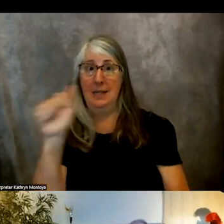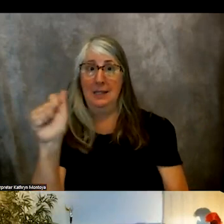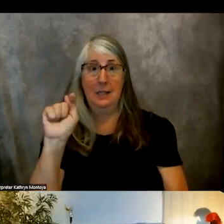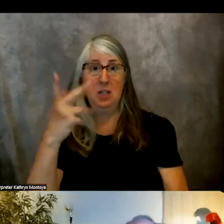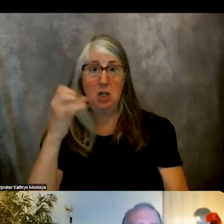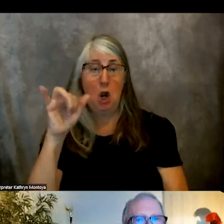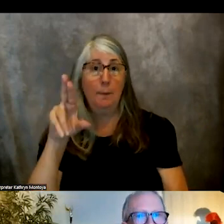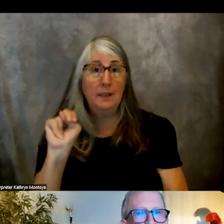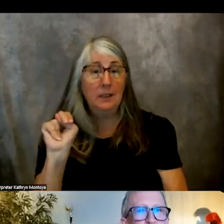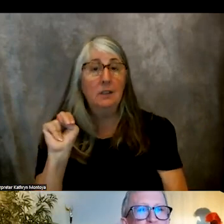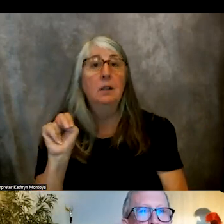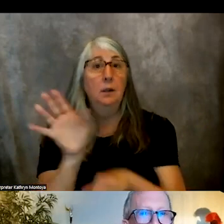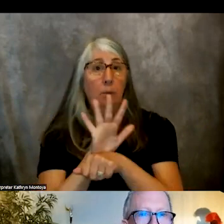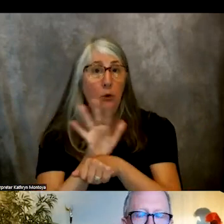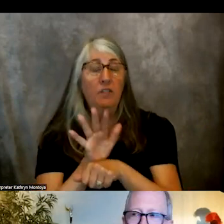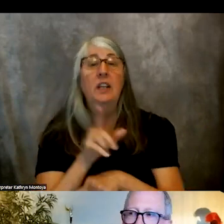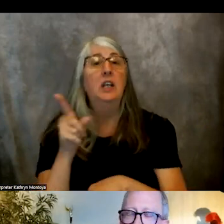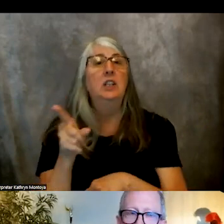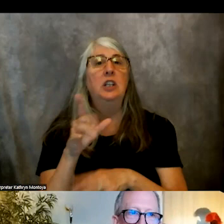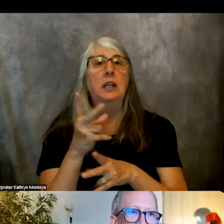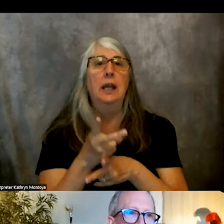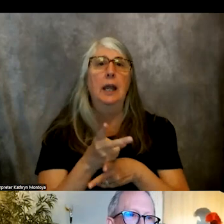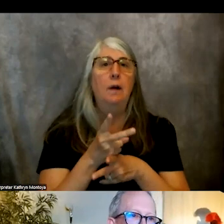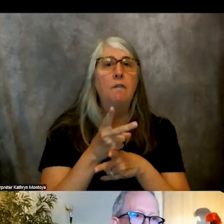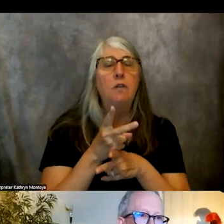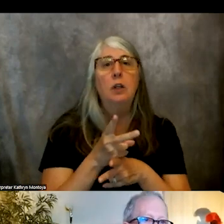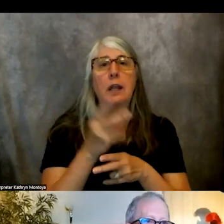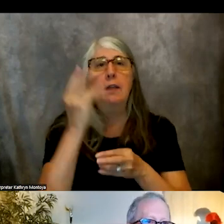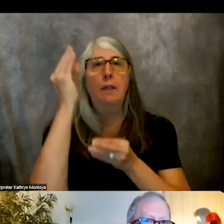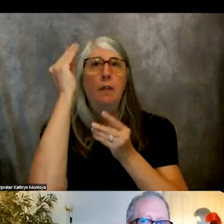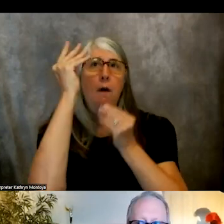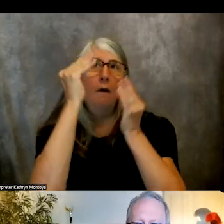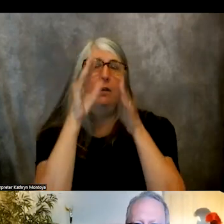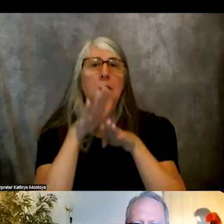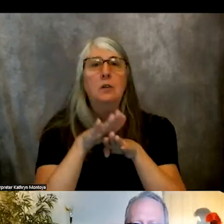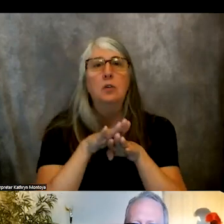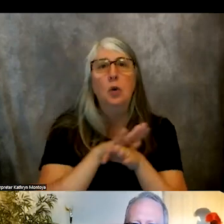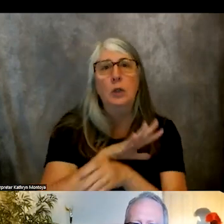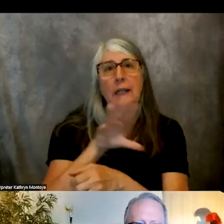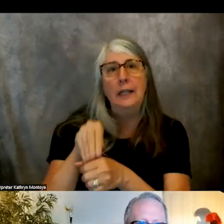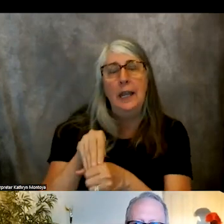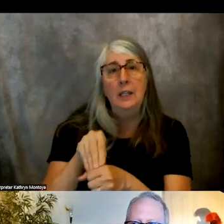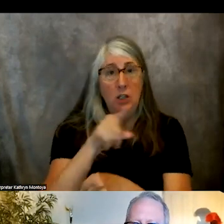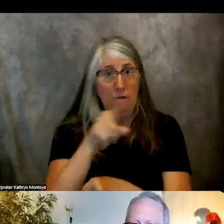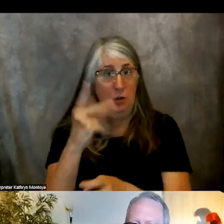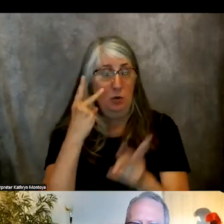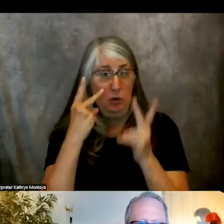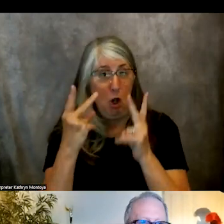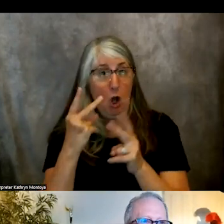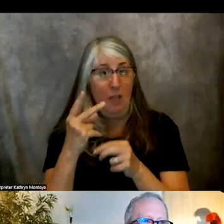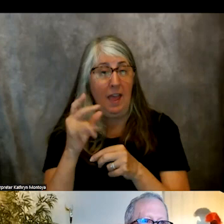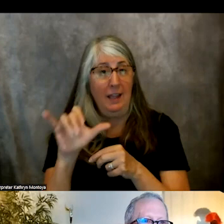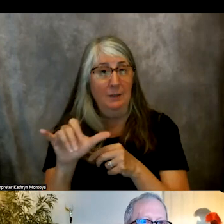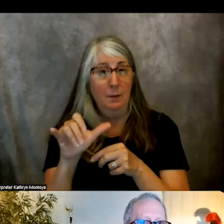carefully, thoughtfully, slowly engaging, for those of you who were in the pre-show for the trailer, it's a different kind